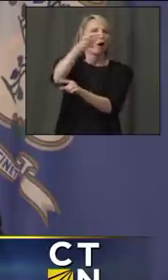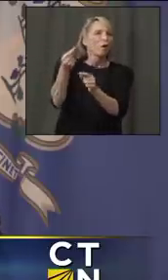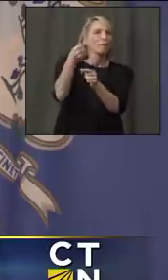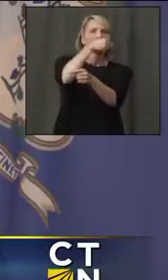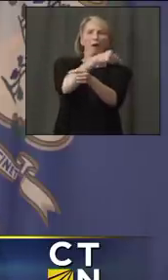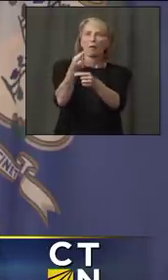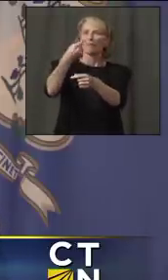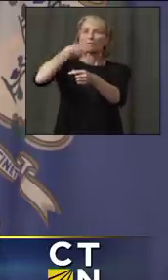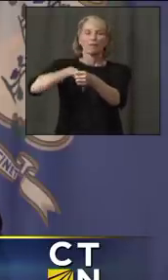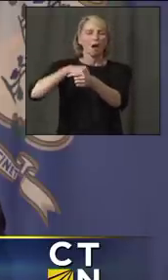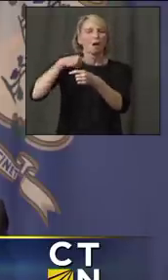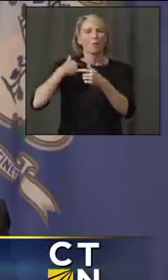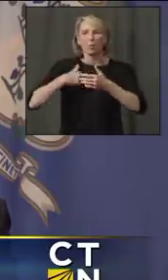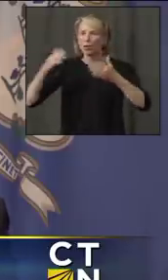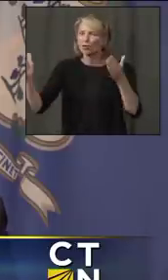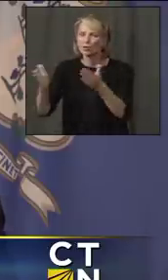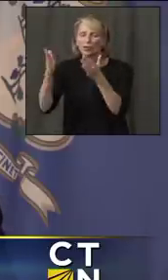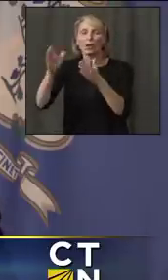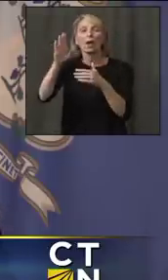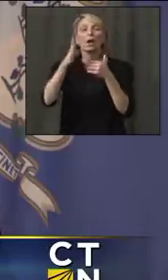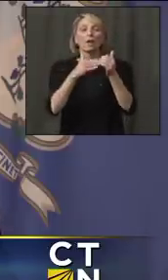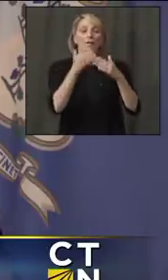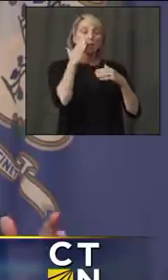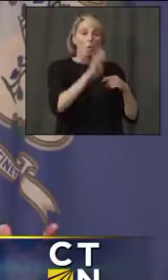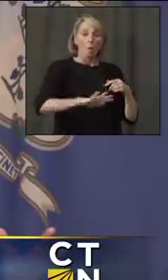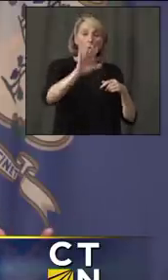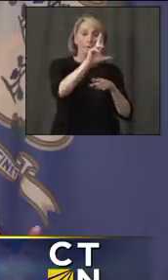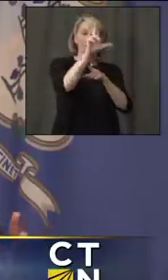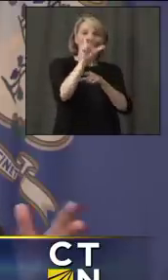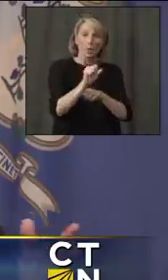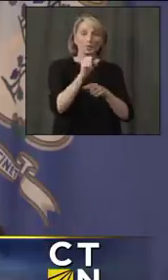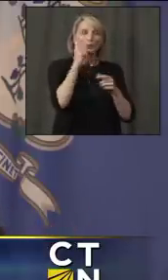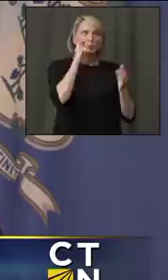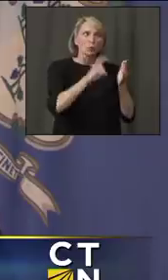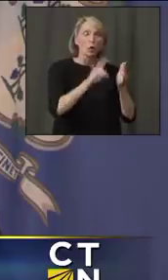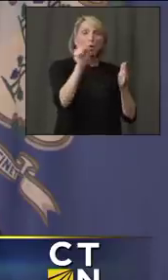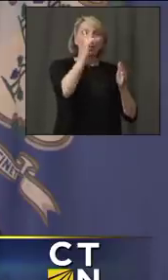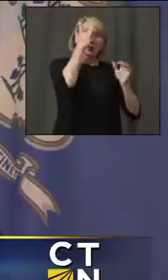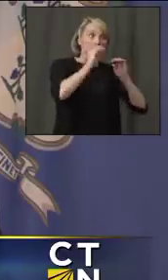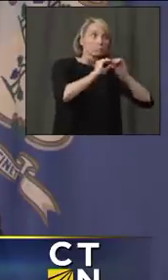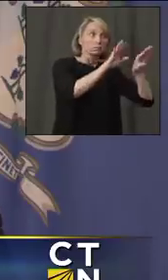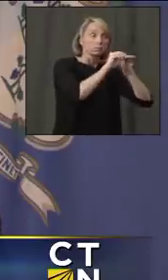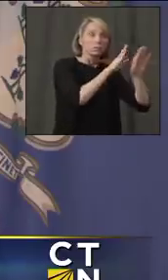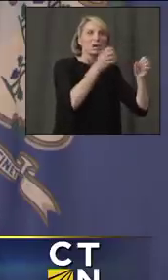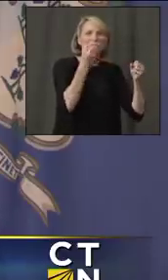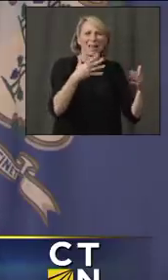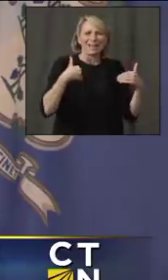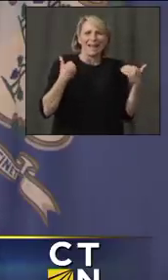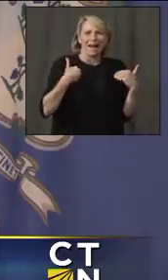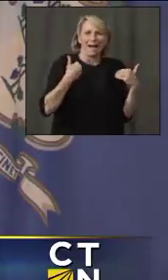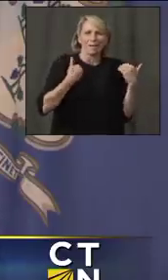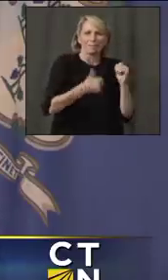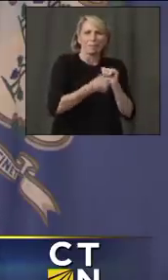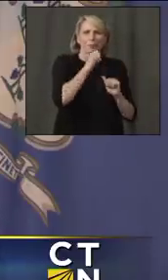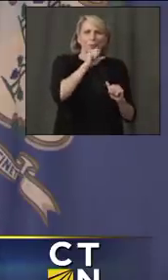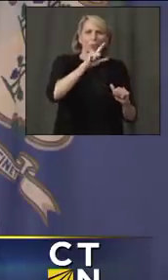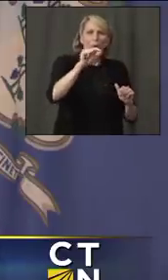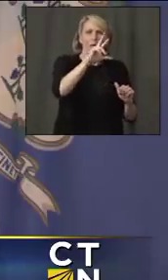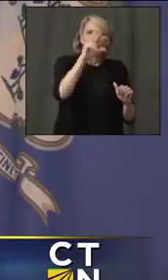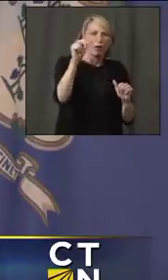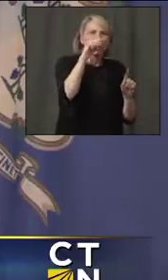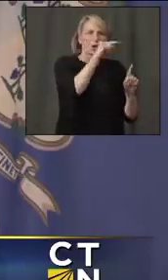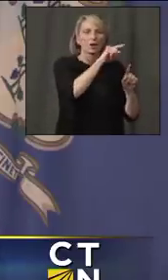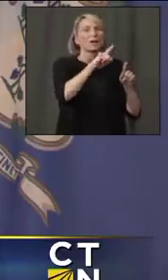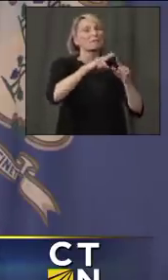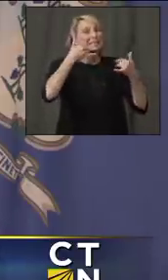country, while their younger people are showing infections and being able to infect others, still you know where the period of the greatest risk is.